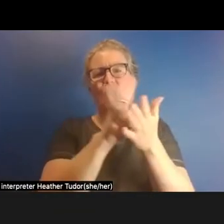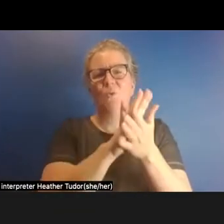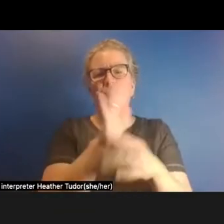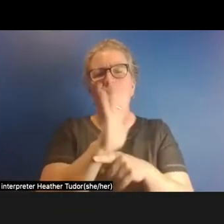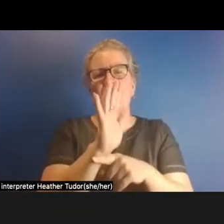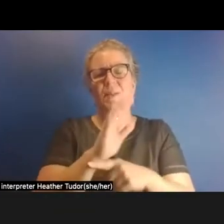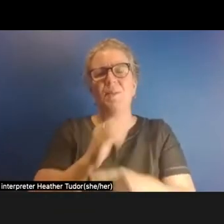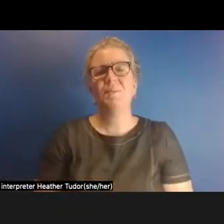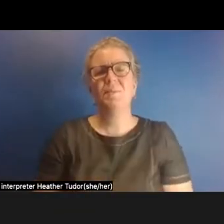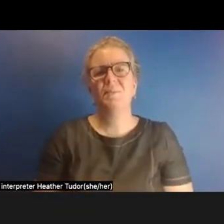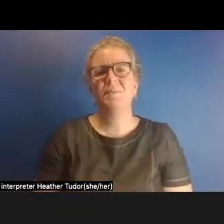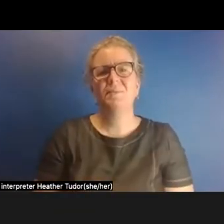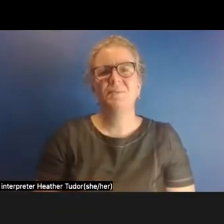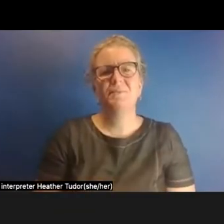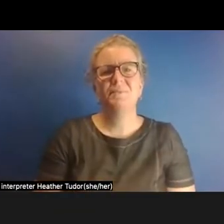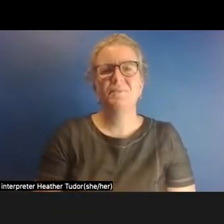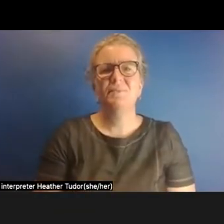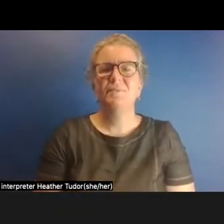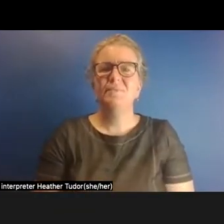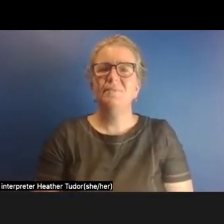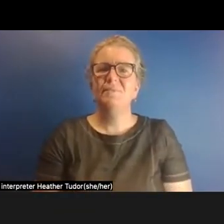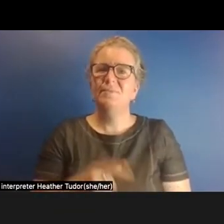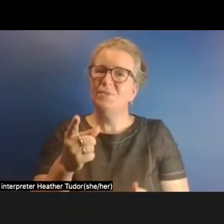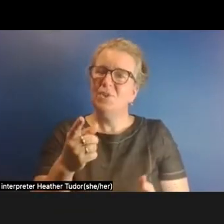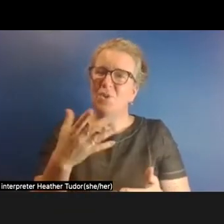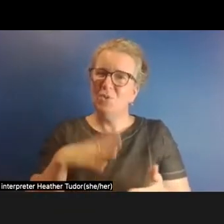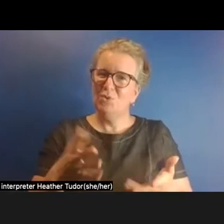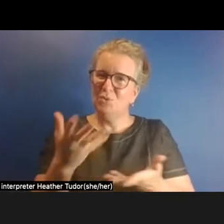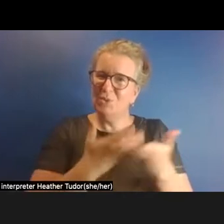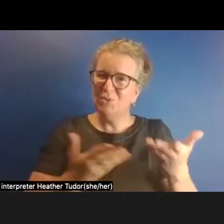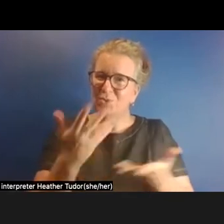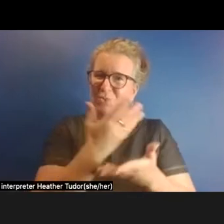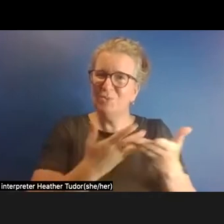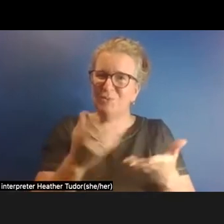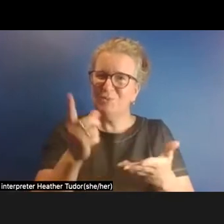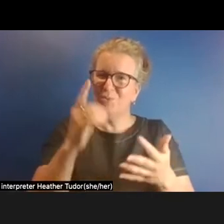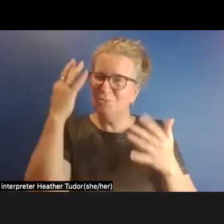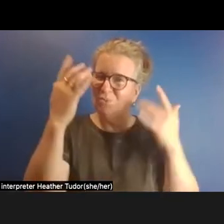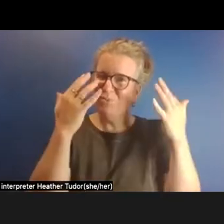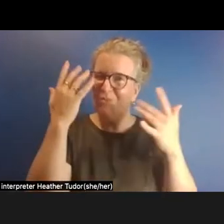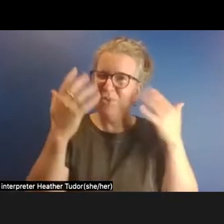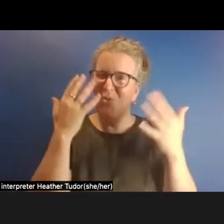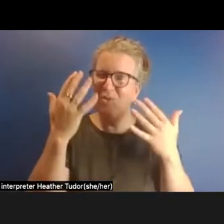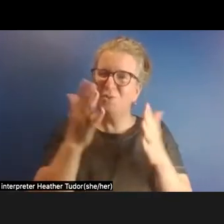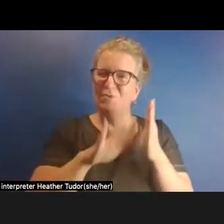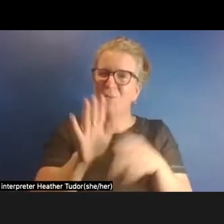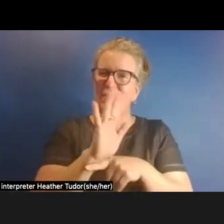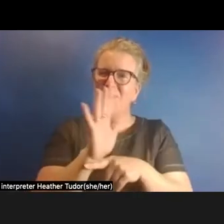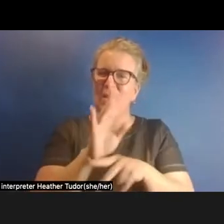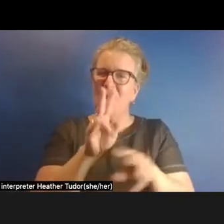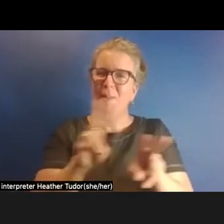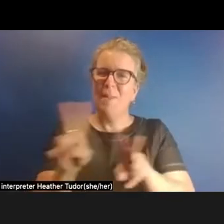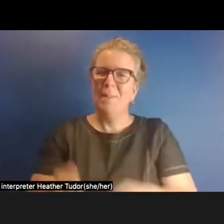Do you want to talk about what do you think about that? Or